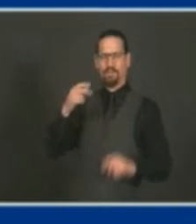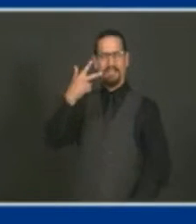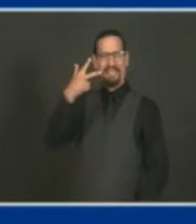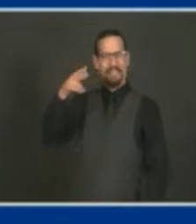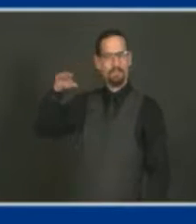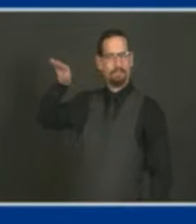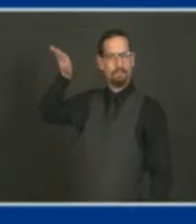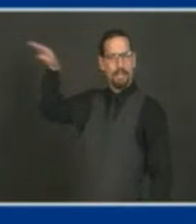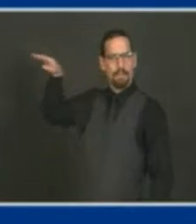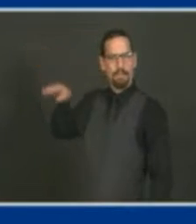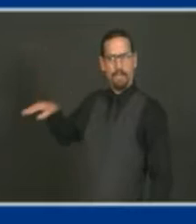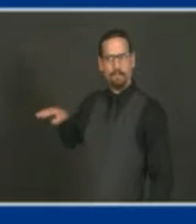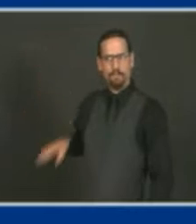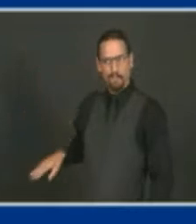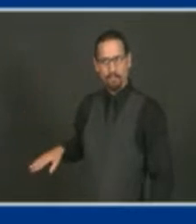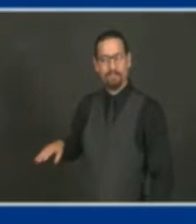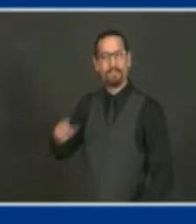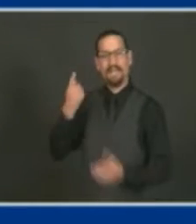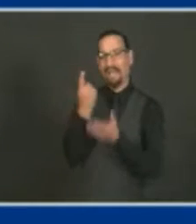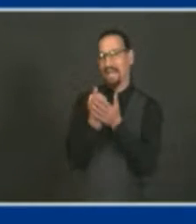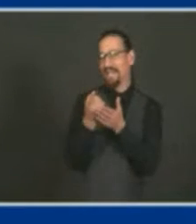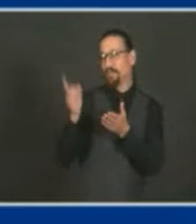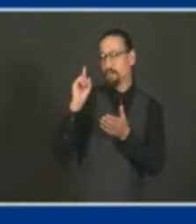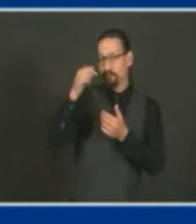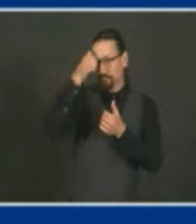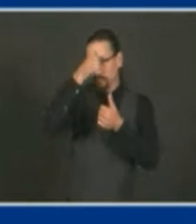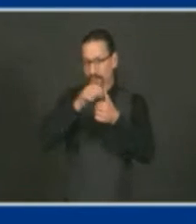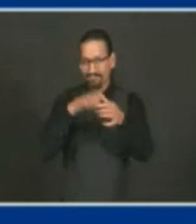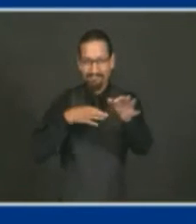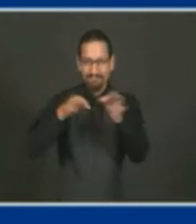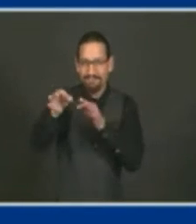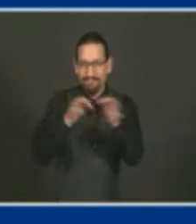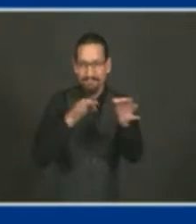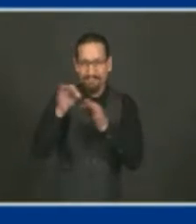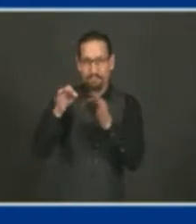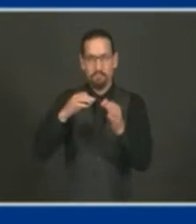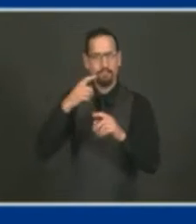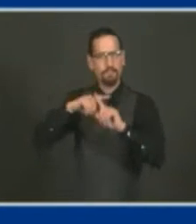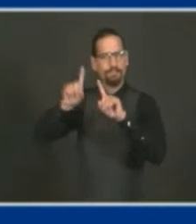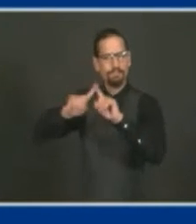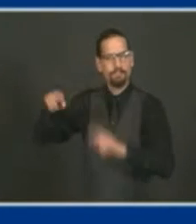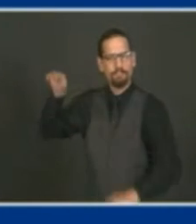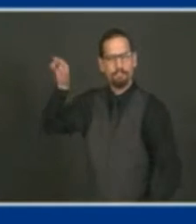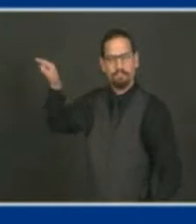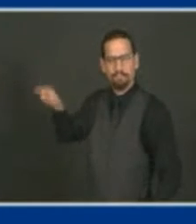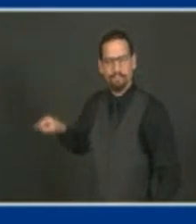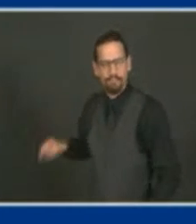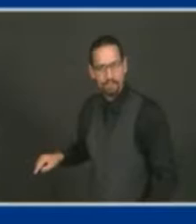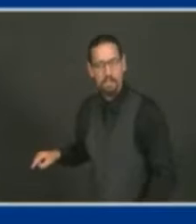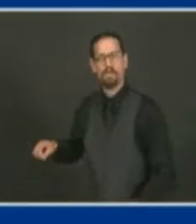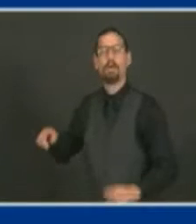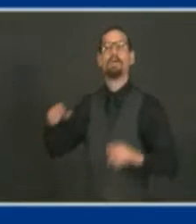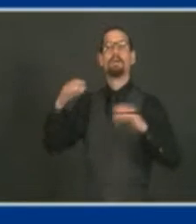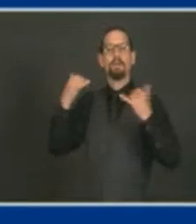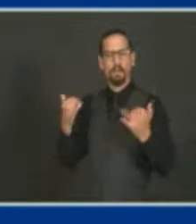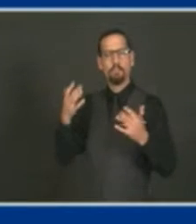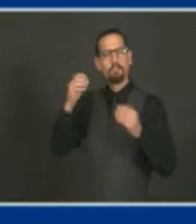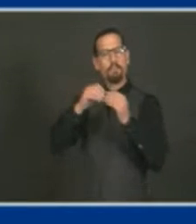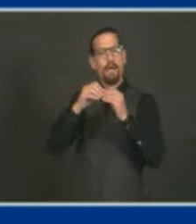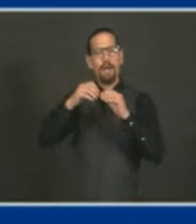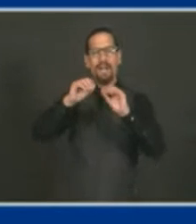we started with a new dashboard with a little bit more information to show you trends. I find it helpful. I hope you do